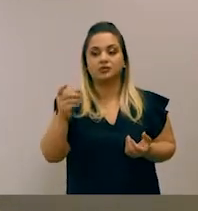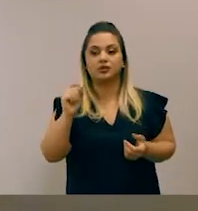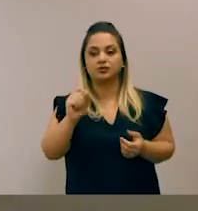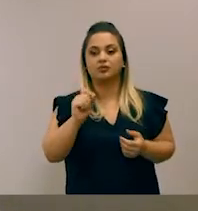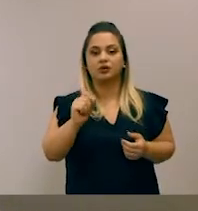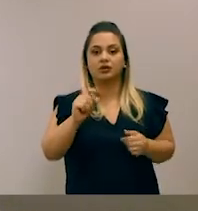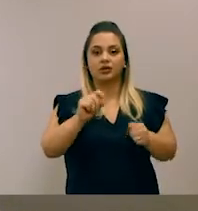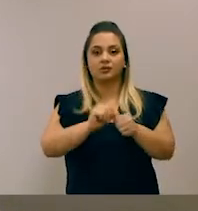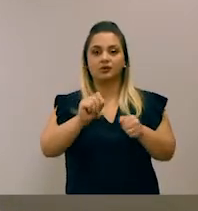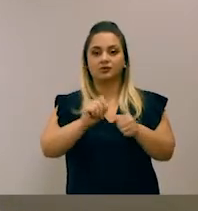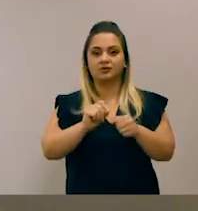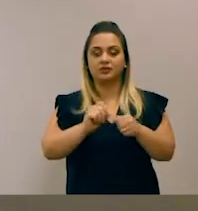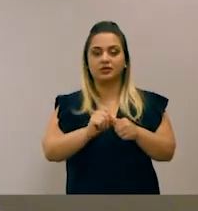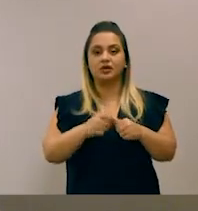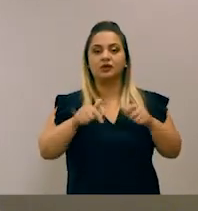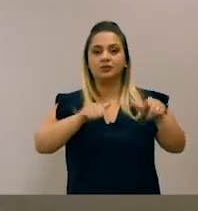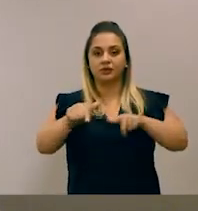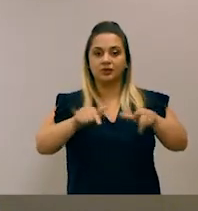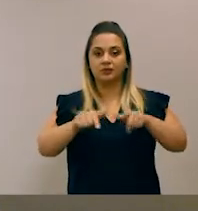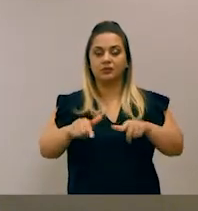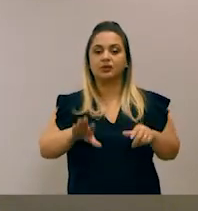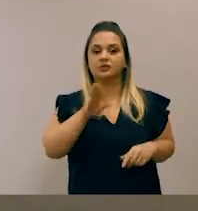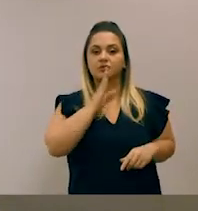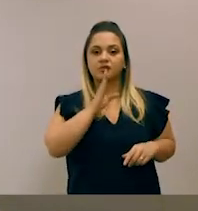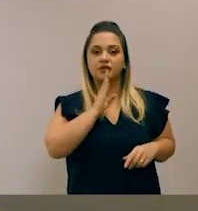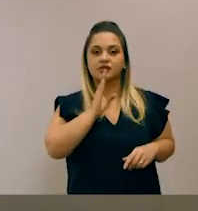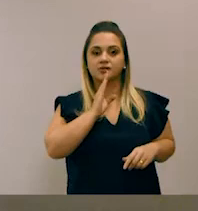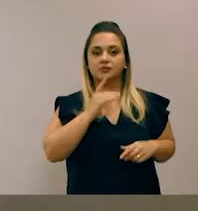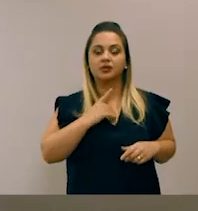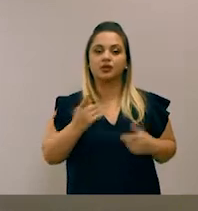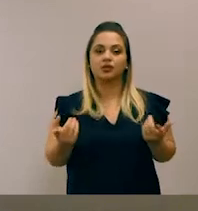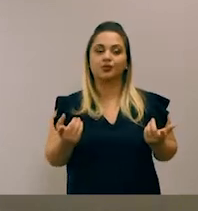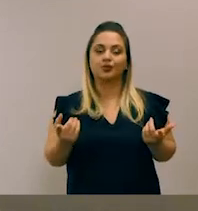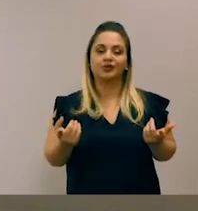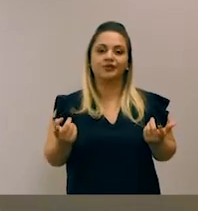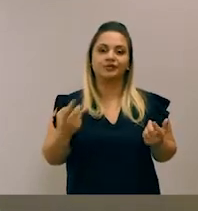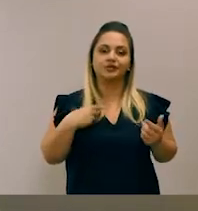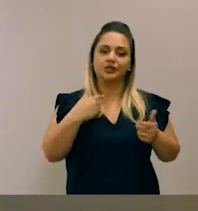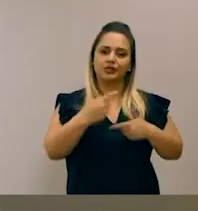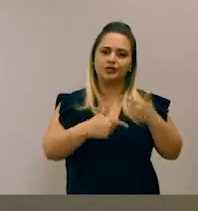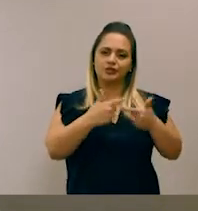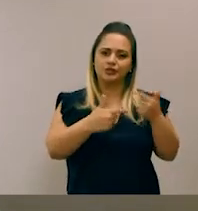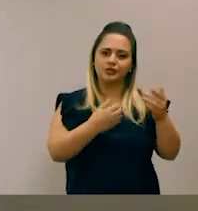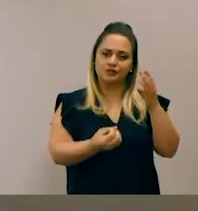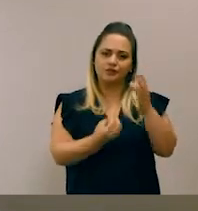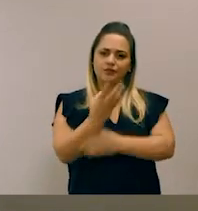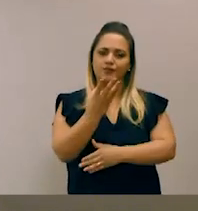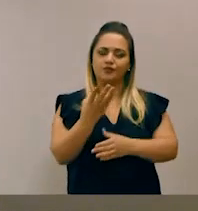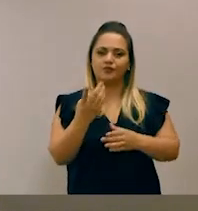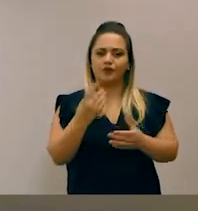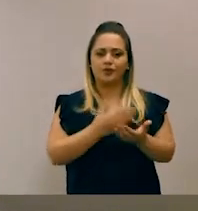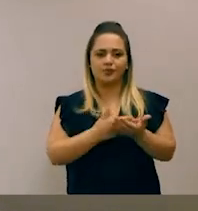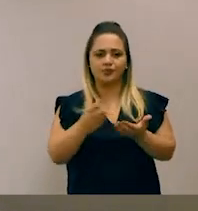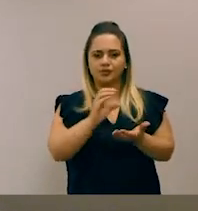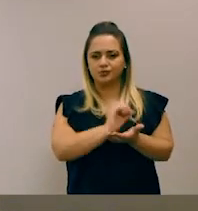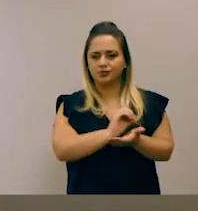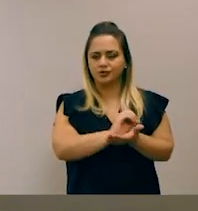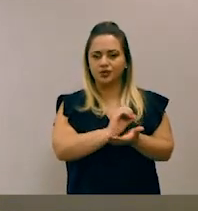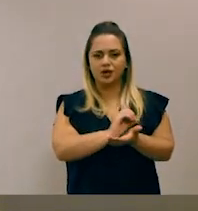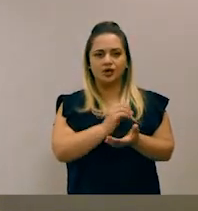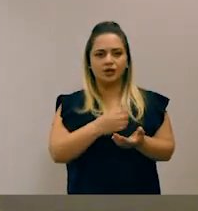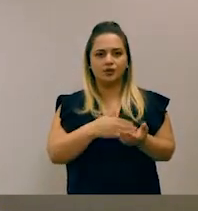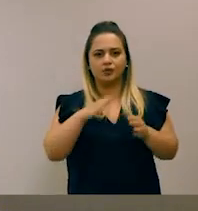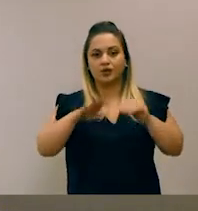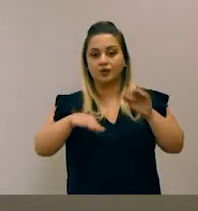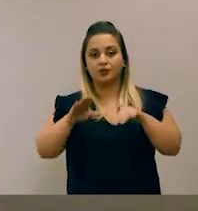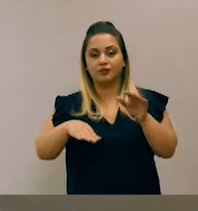jeopardize the recognition. What we can do is to work on this recognition manually, develop something from scratch